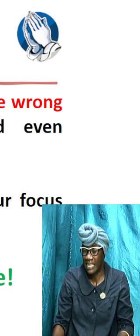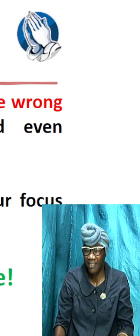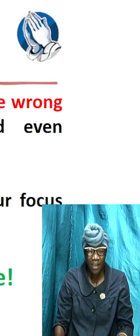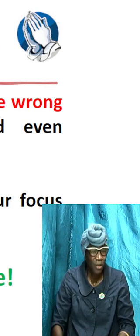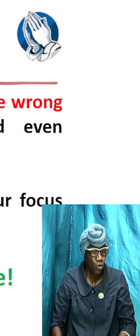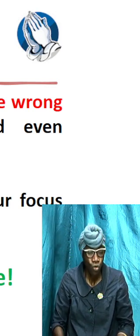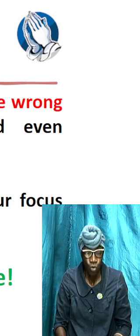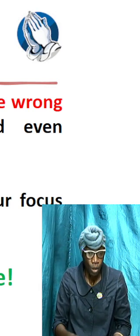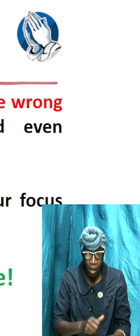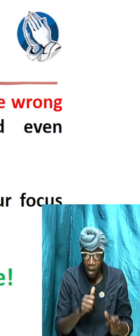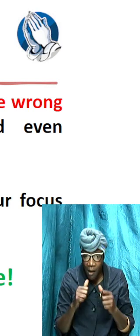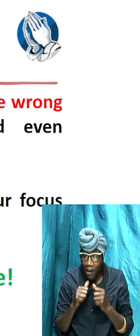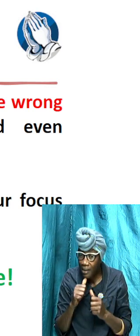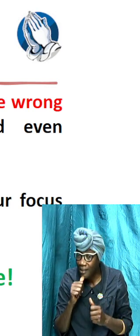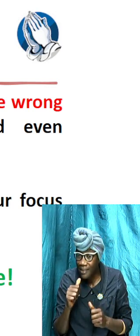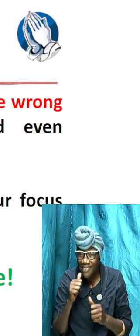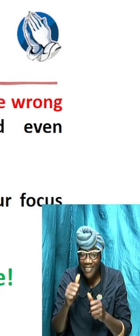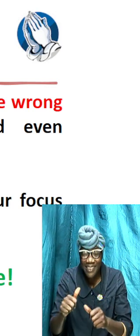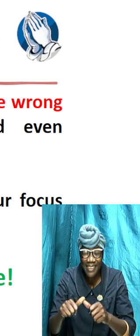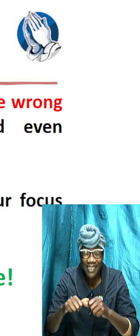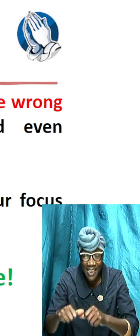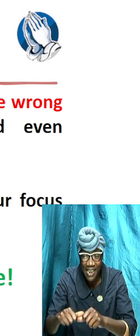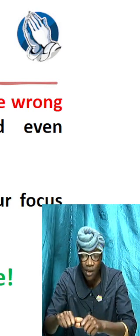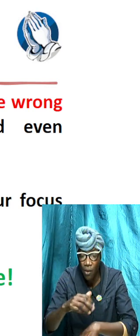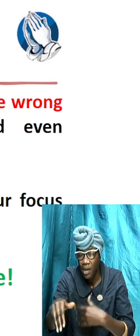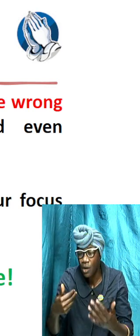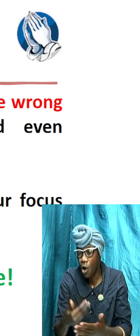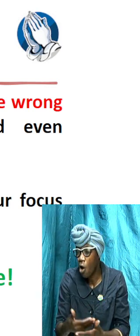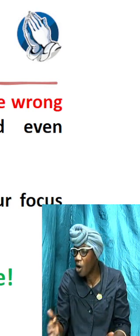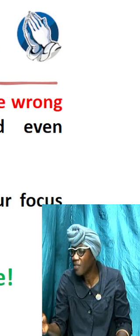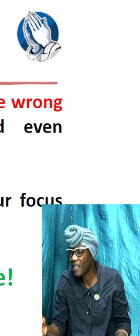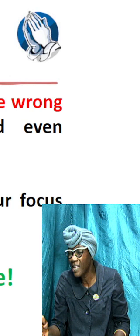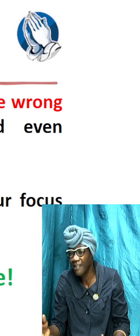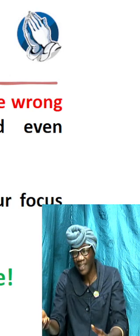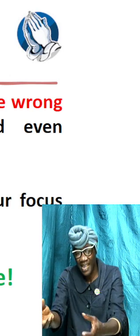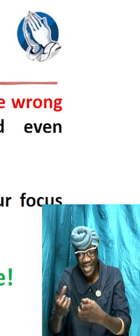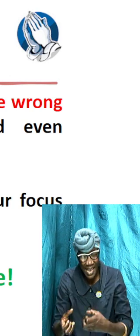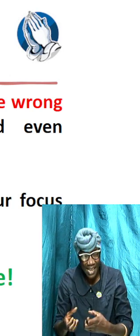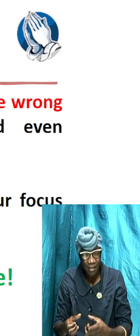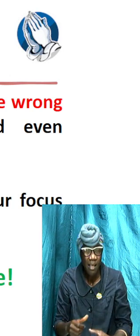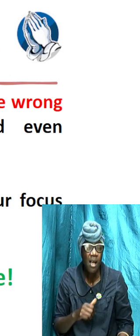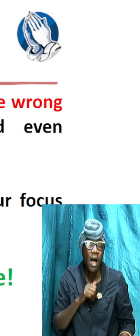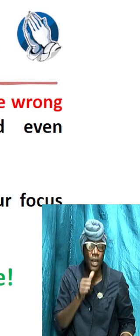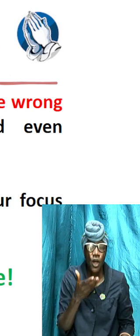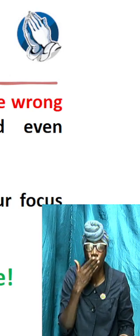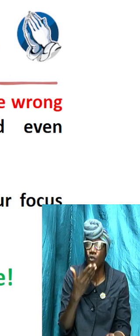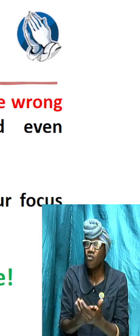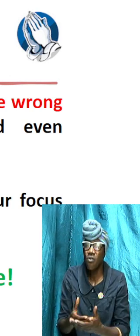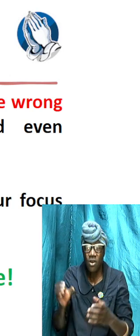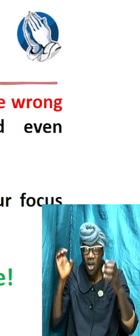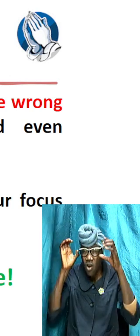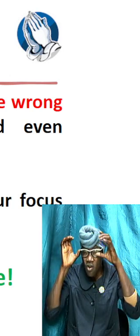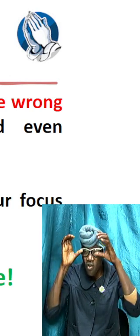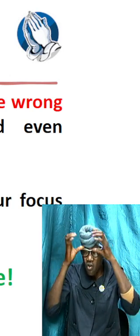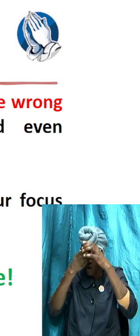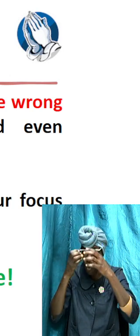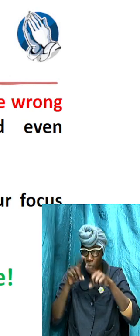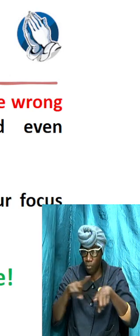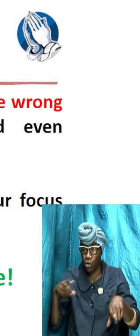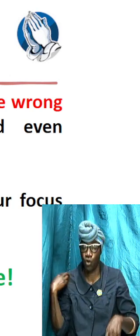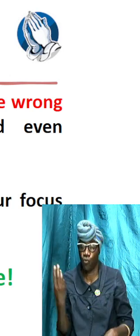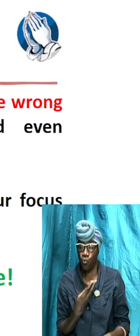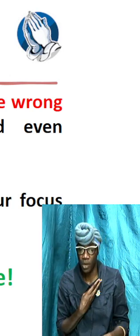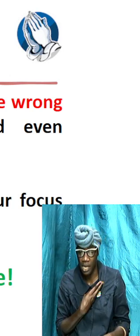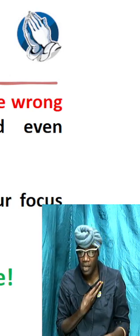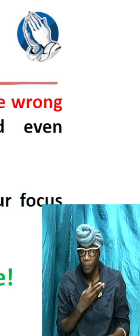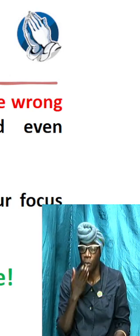No, they do it obtain a corruptible crown, but we an incorruptible. In other words, he was saying that when the people